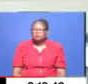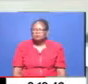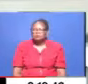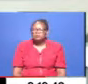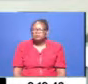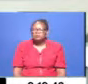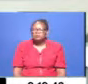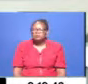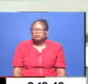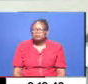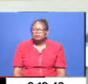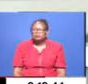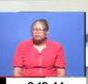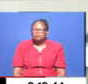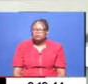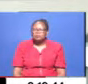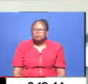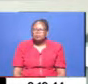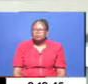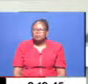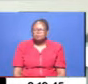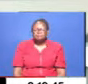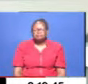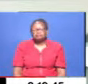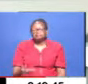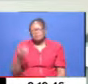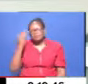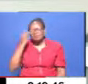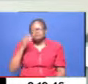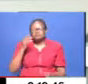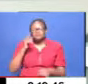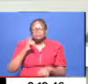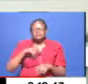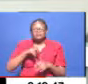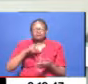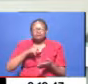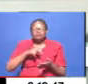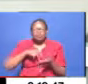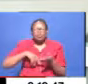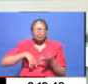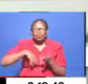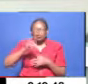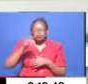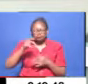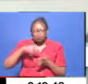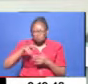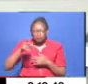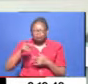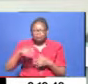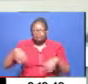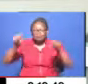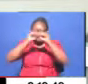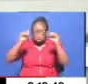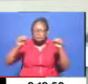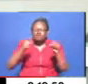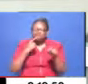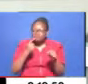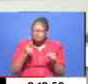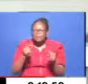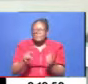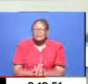and although best remembered for having walked out of President Daniel Moi's public event in Kirinyaga in